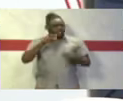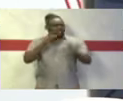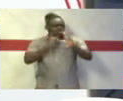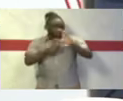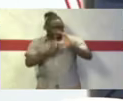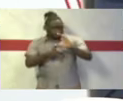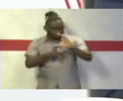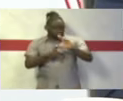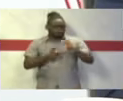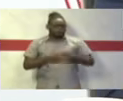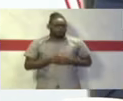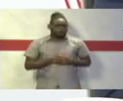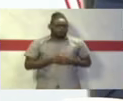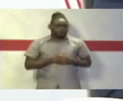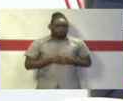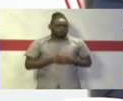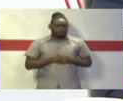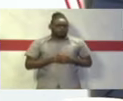the